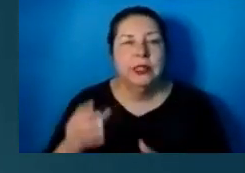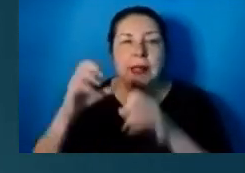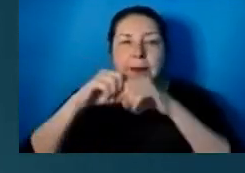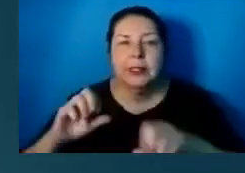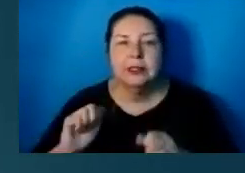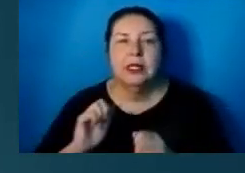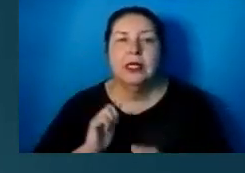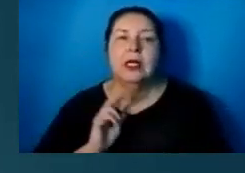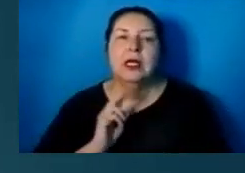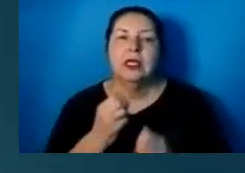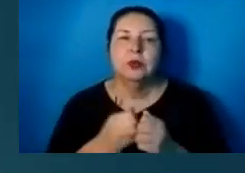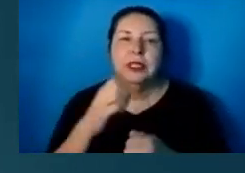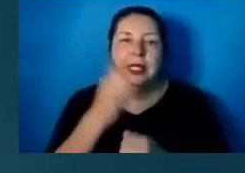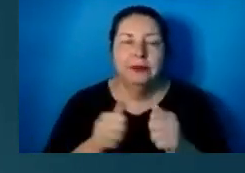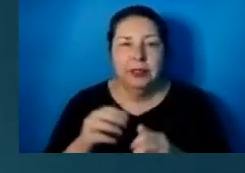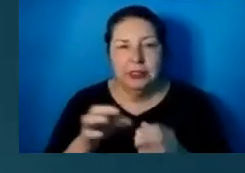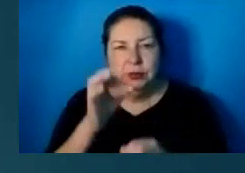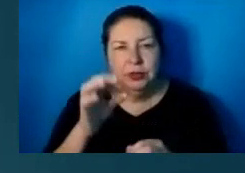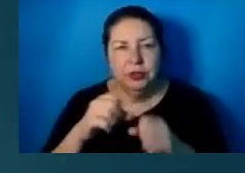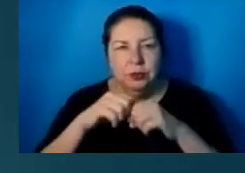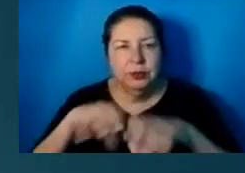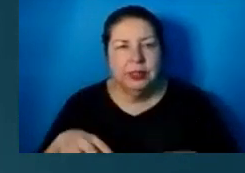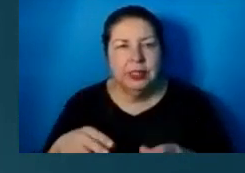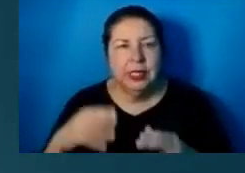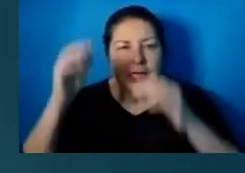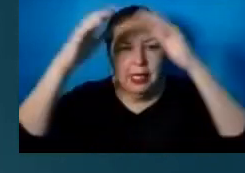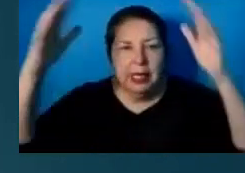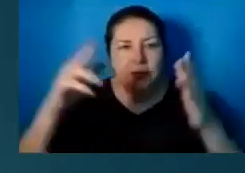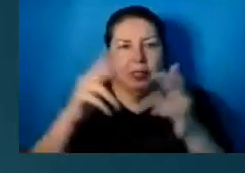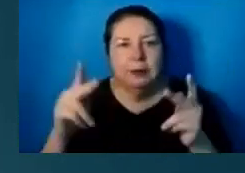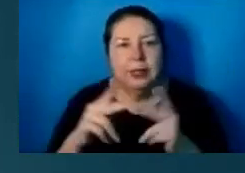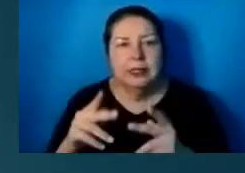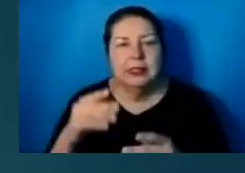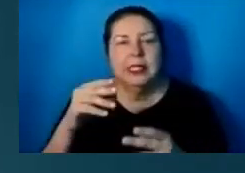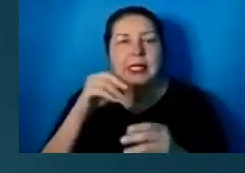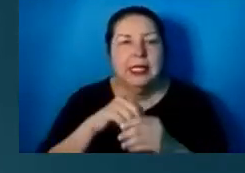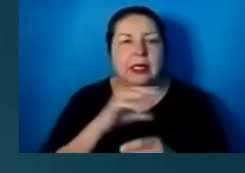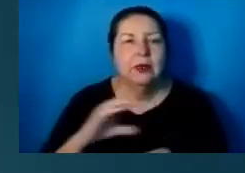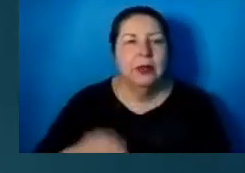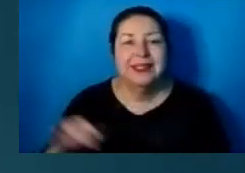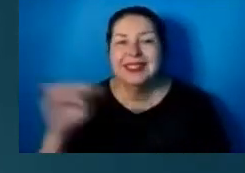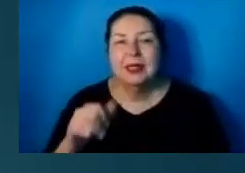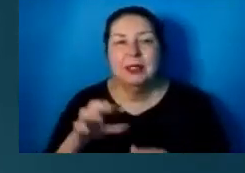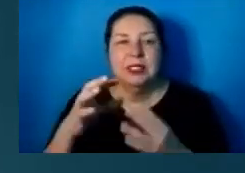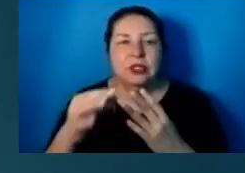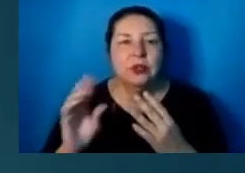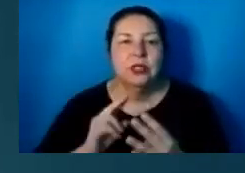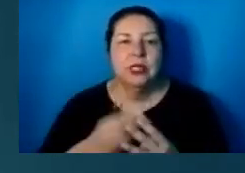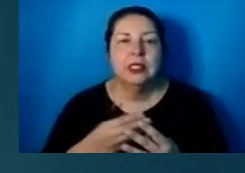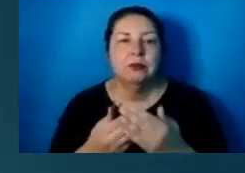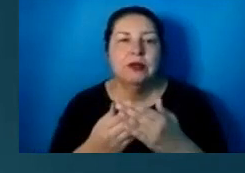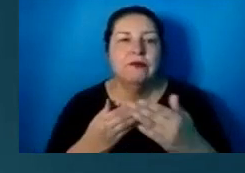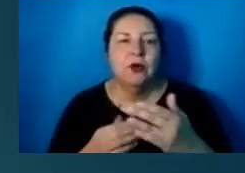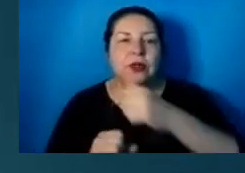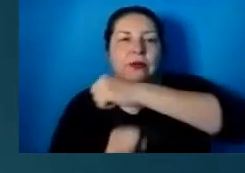spiritual blessing in the heavenly places in Christ. Just as he chose us in him before the foundations of the